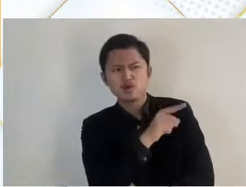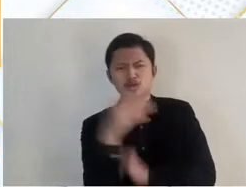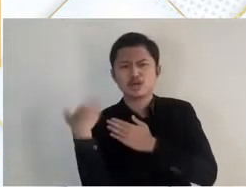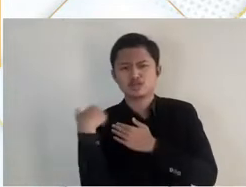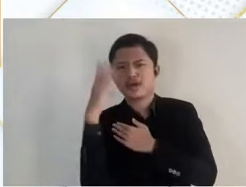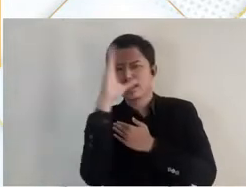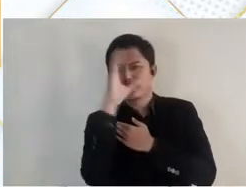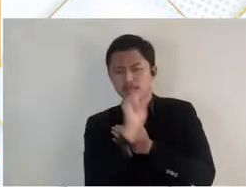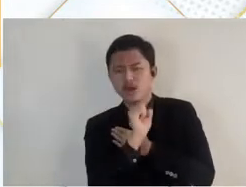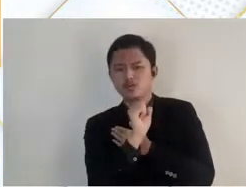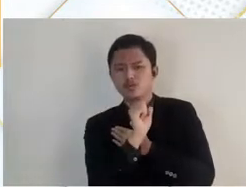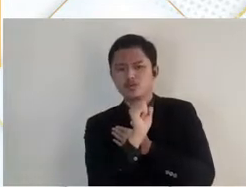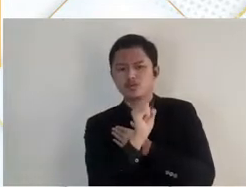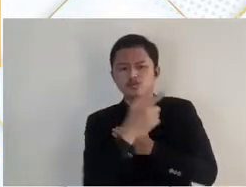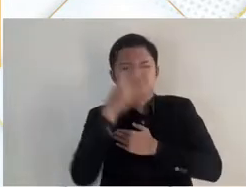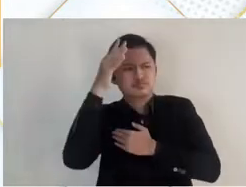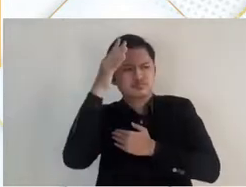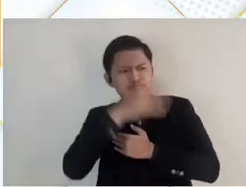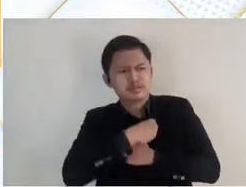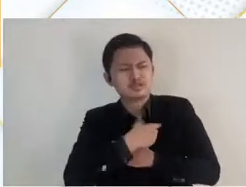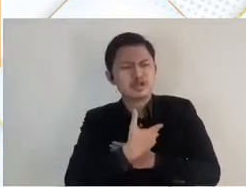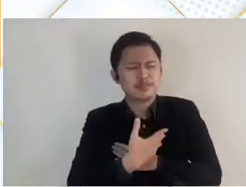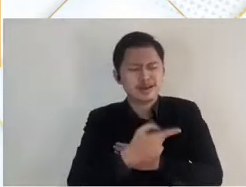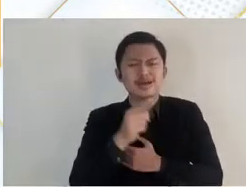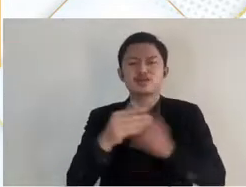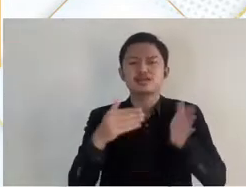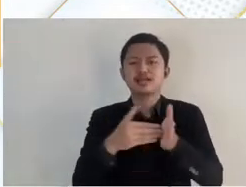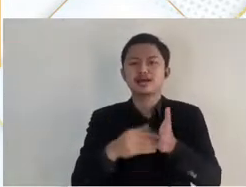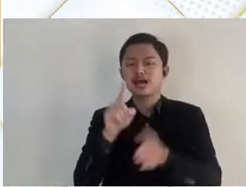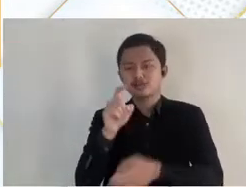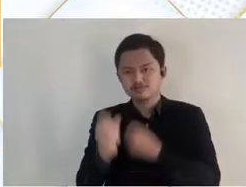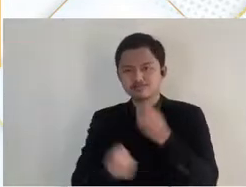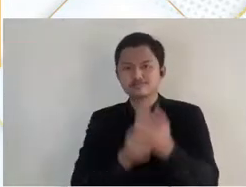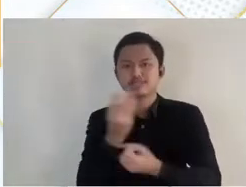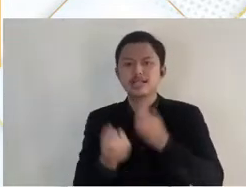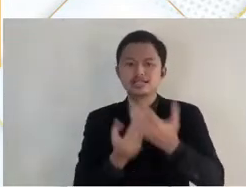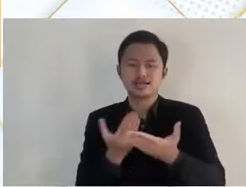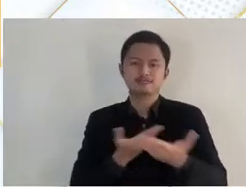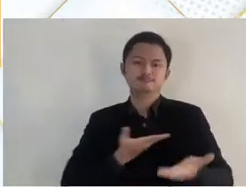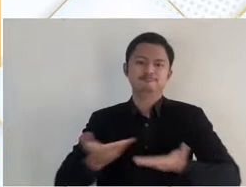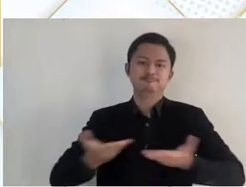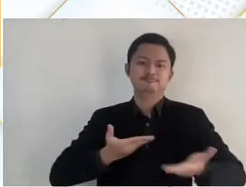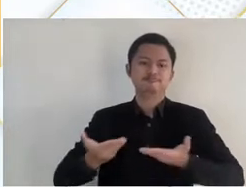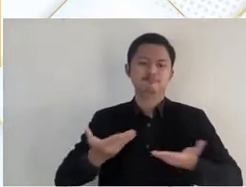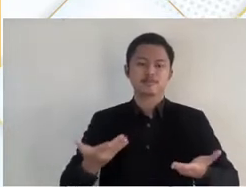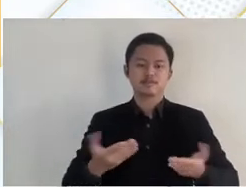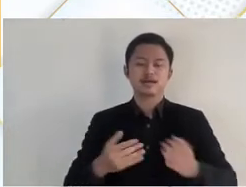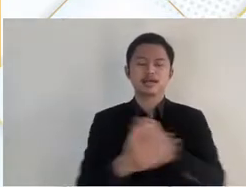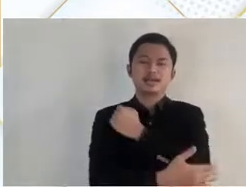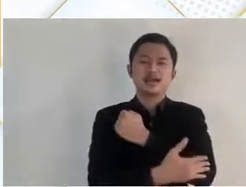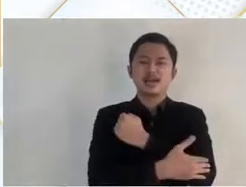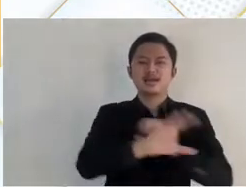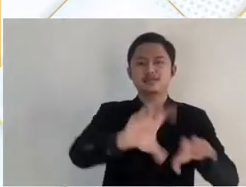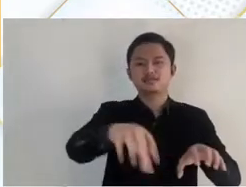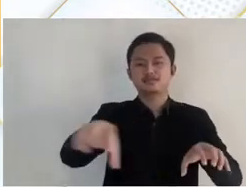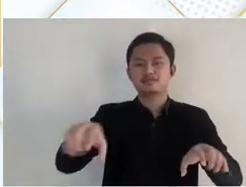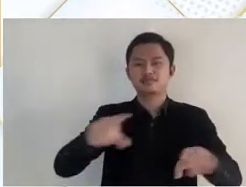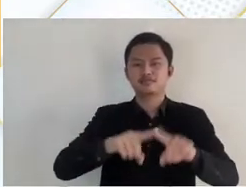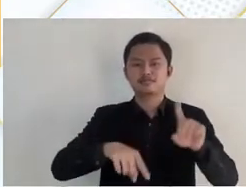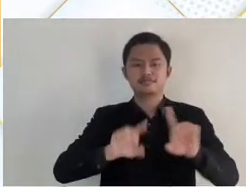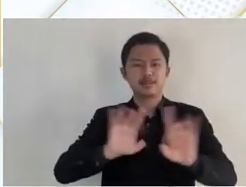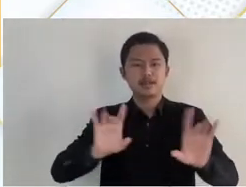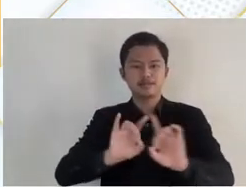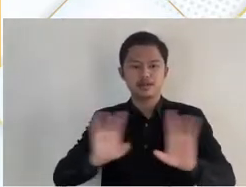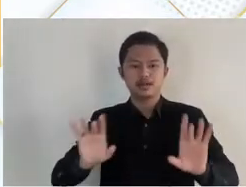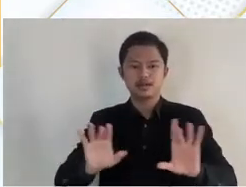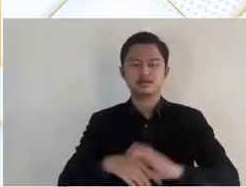the lack of it can be a challenge for peacekeepers serving in a different country. So I guess